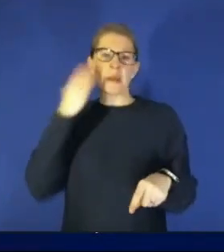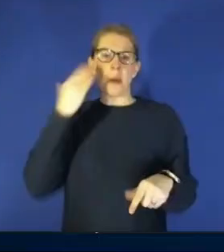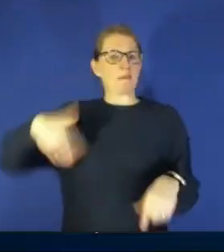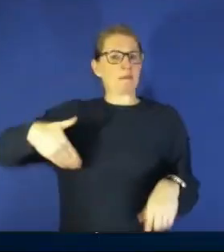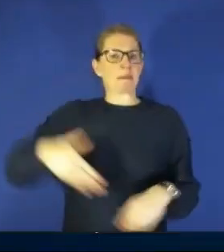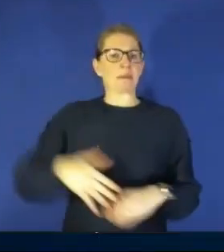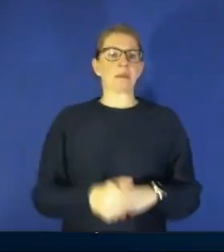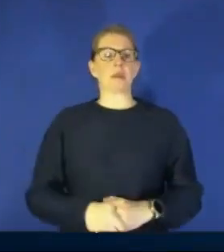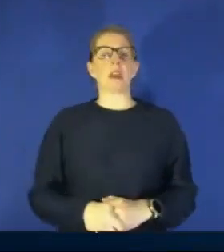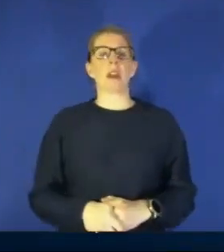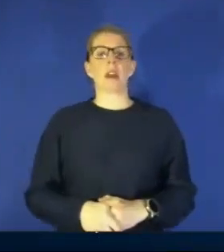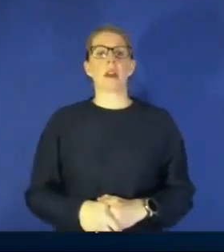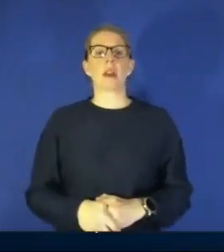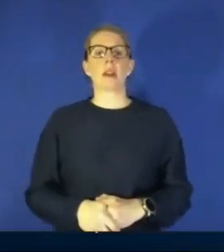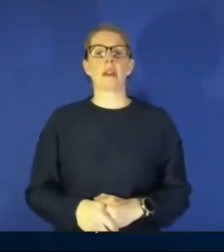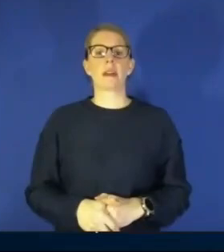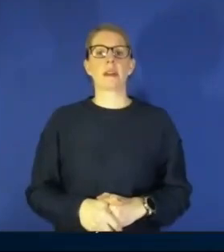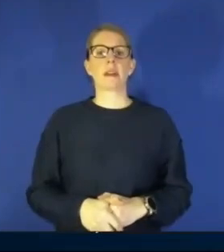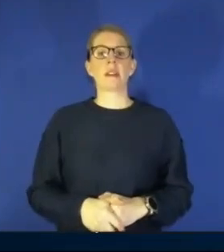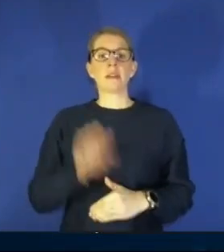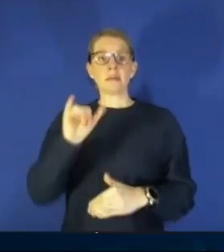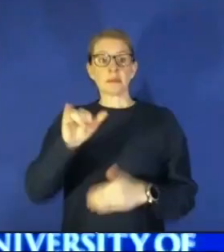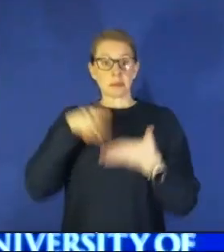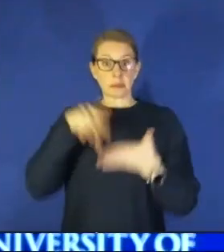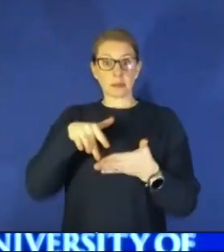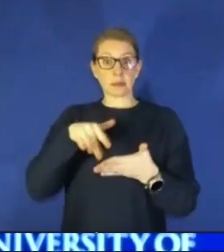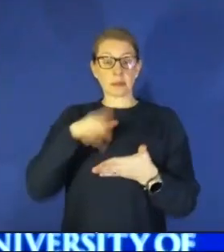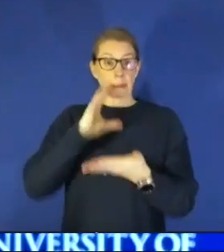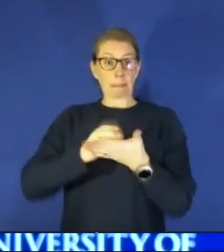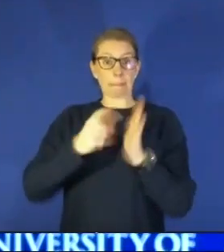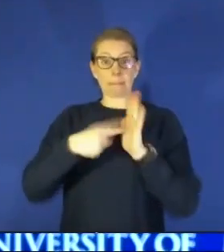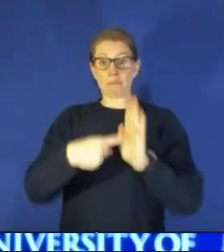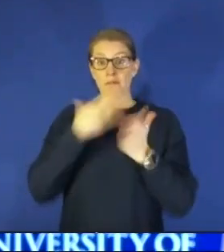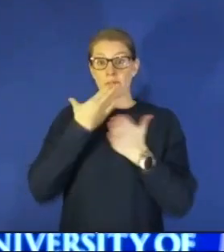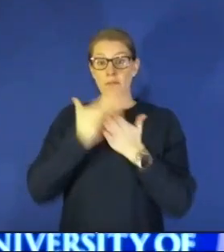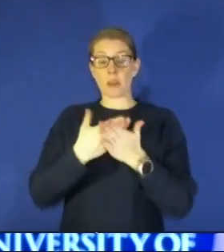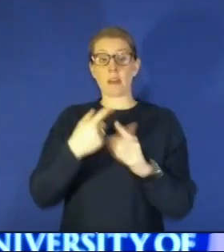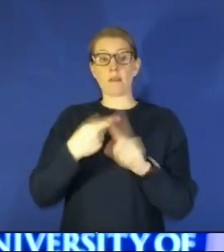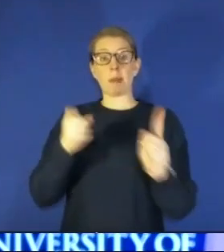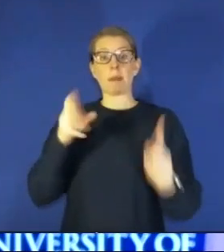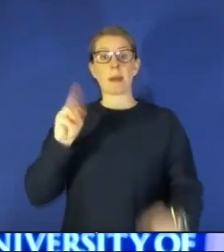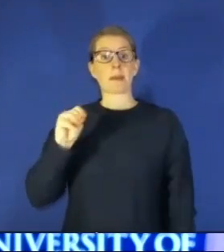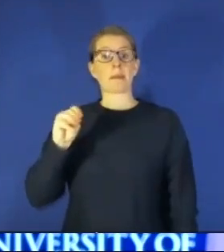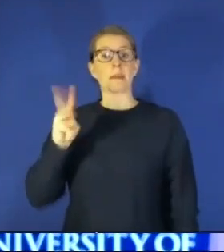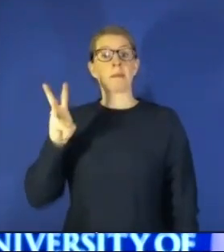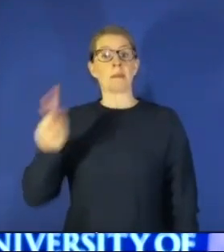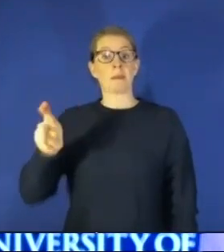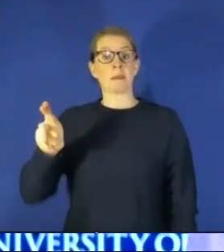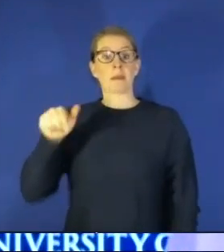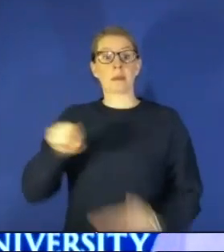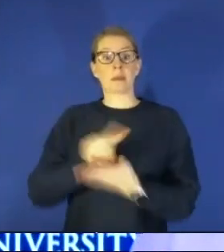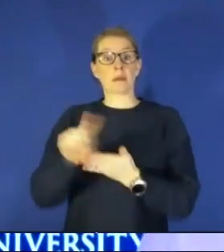I think that study, that infographic that we show was good. That was from MMWR this week. Again,